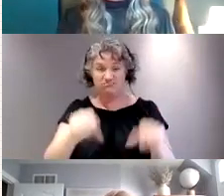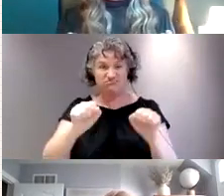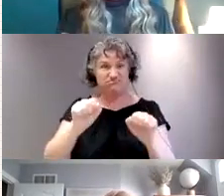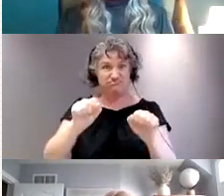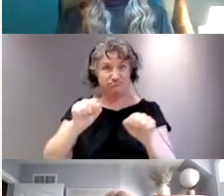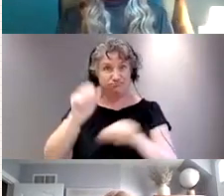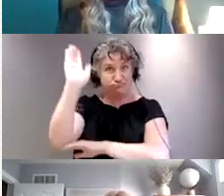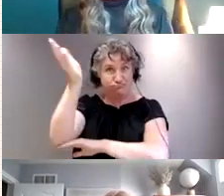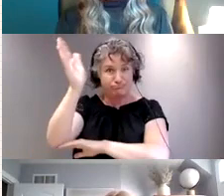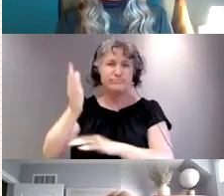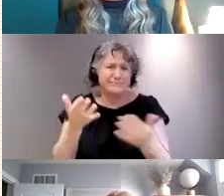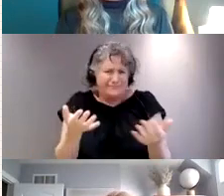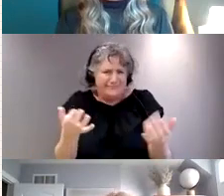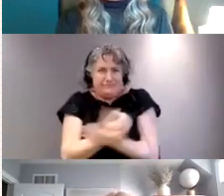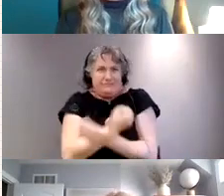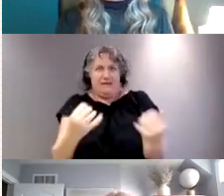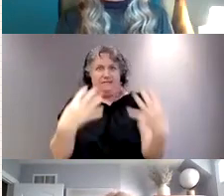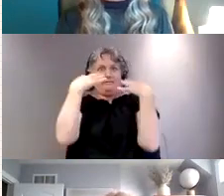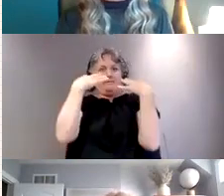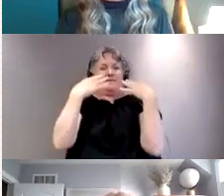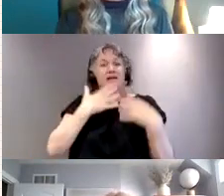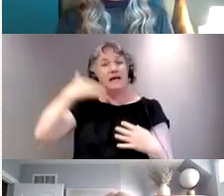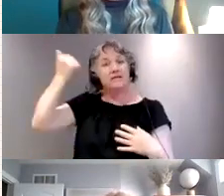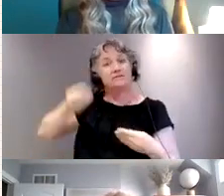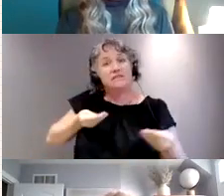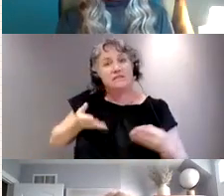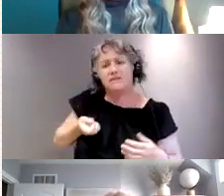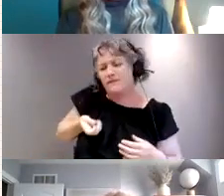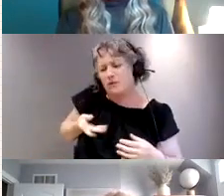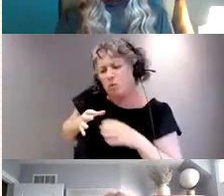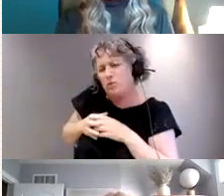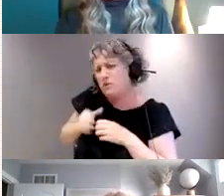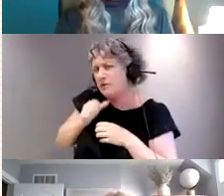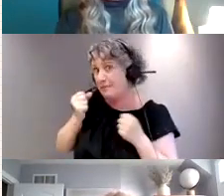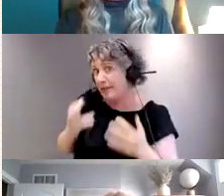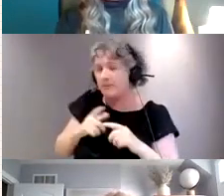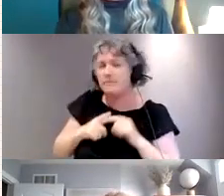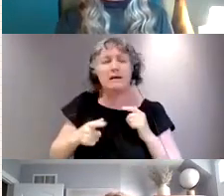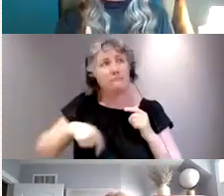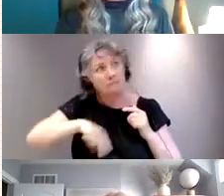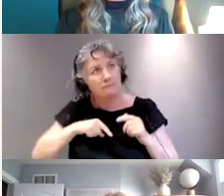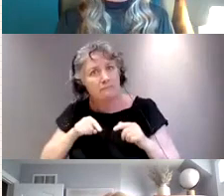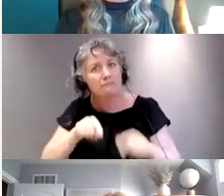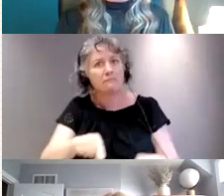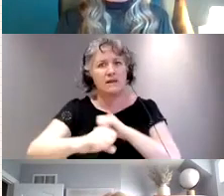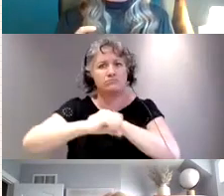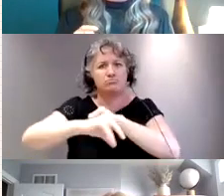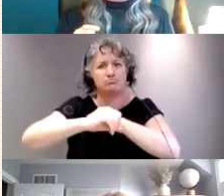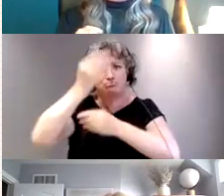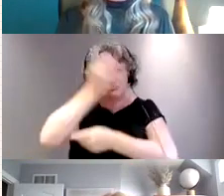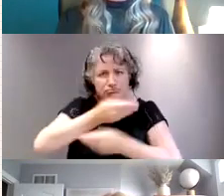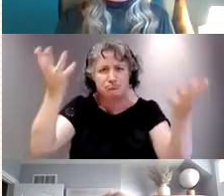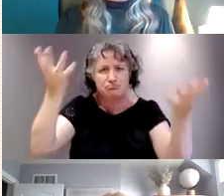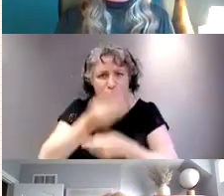awareness. It is us as elder mediators, although there's few of us, getting out there and spreading the word and